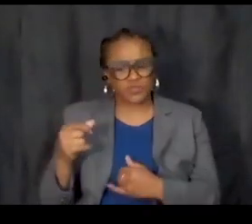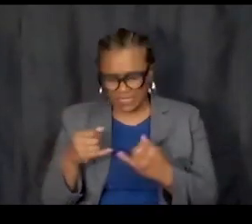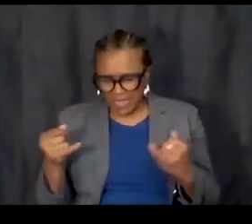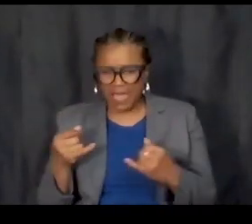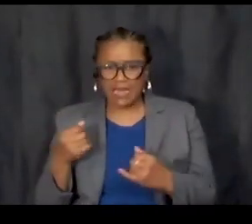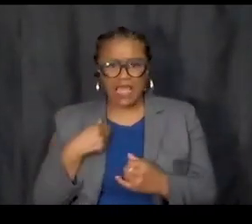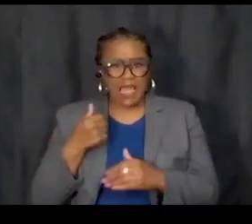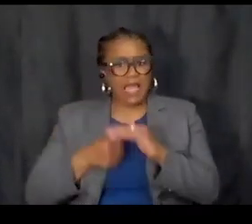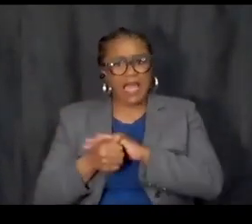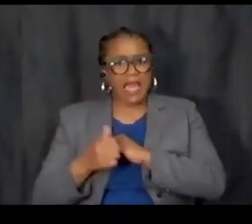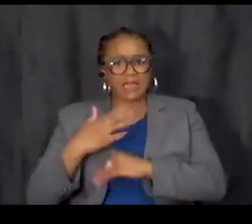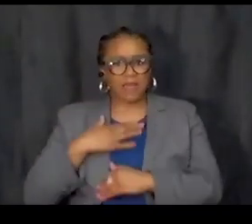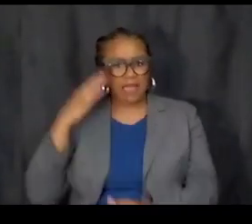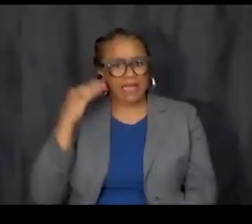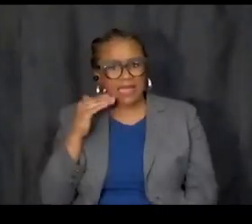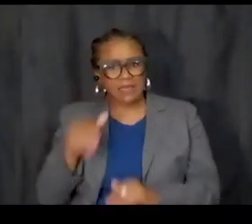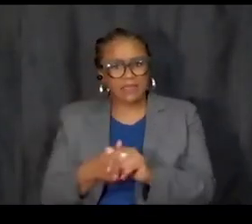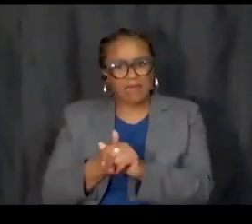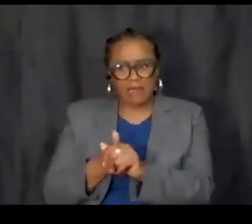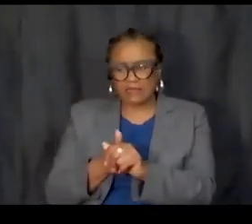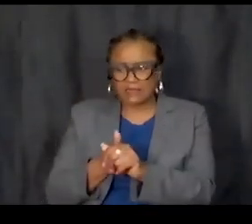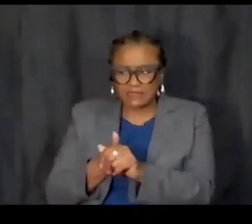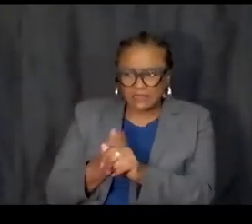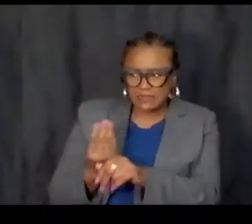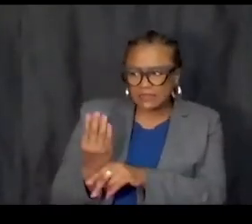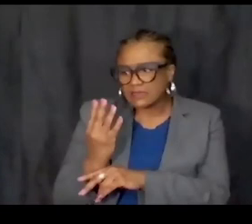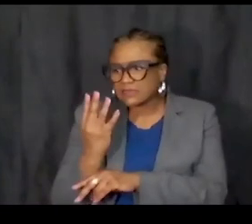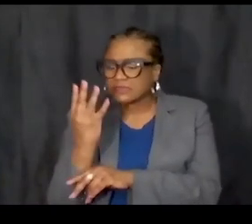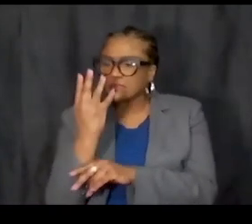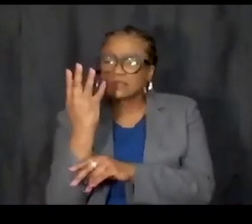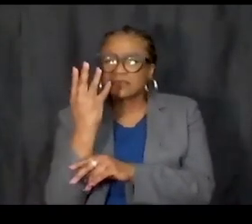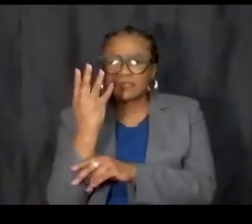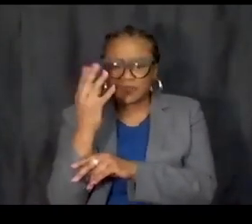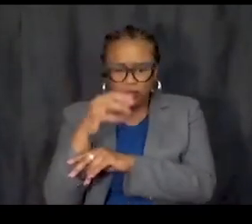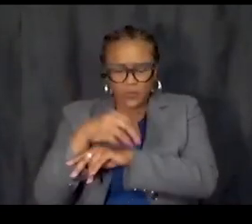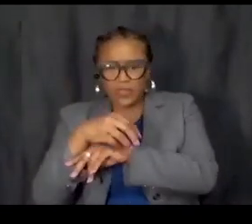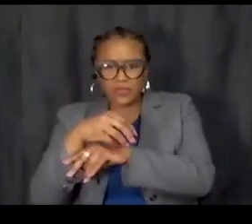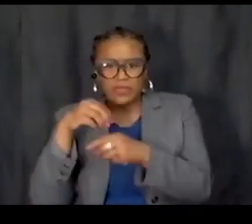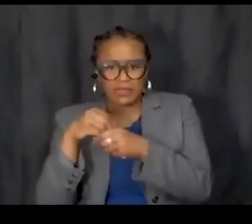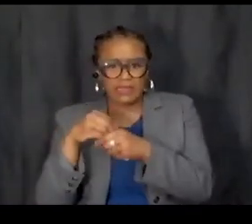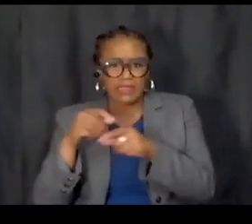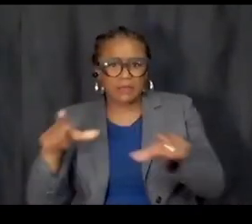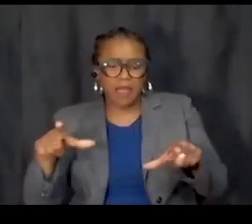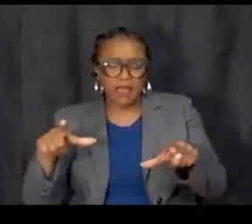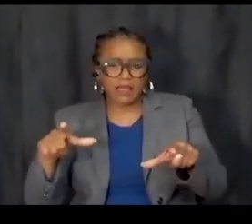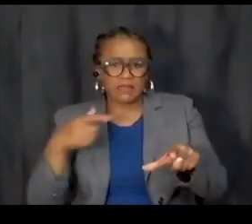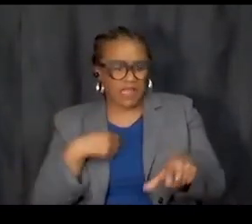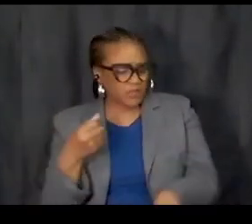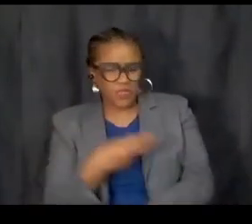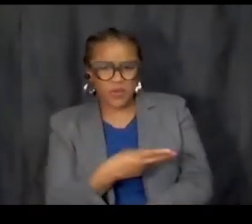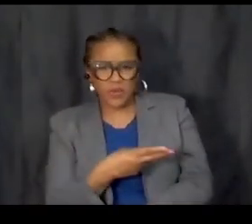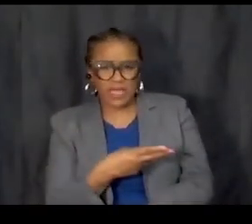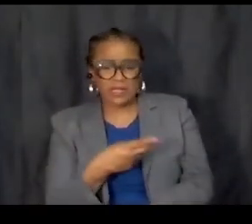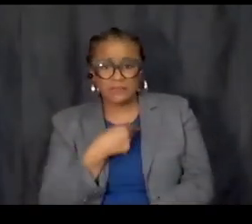my bulbous skull behind a fiery frond withering in the middle of the block. Cast away too, I